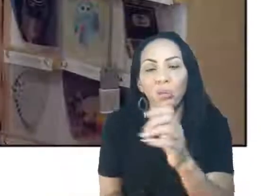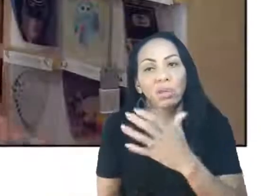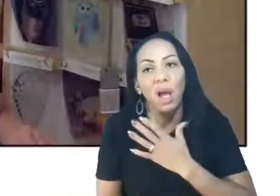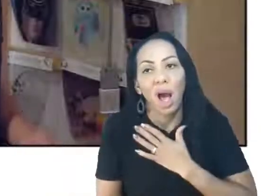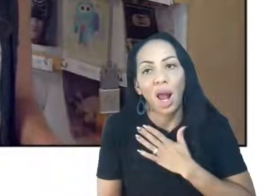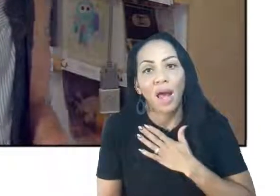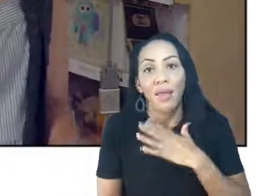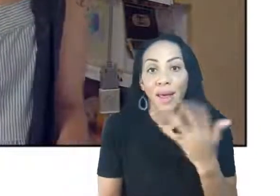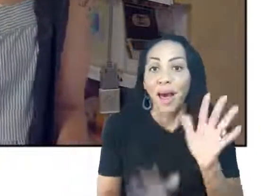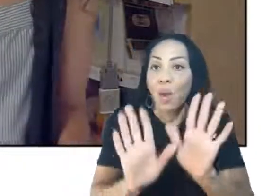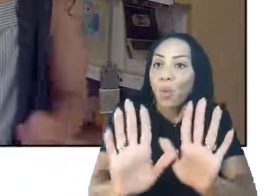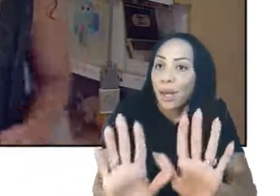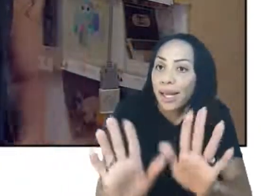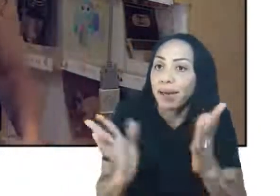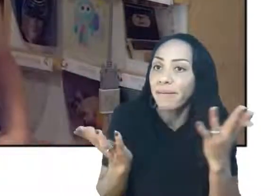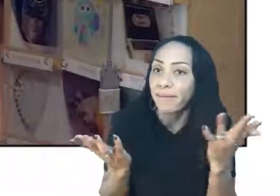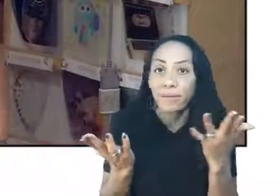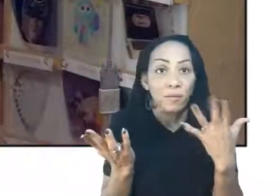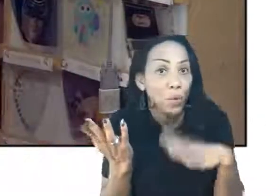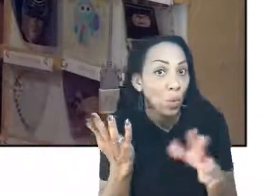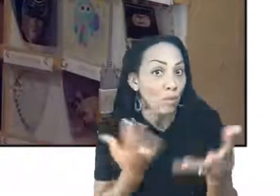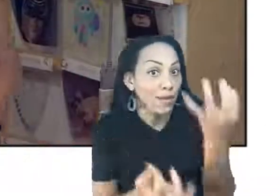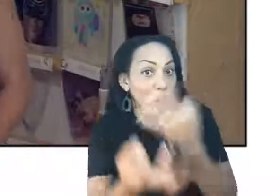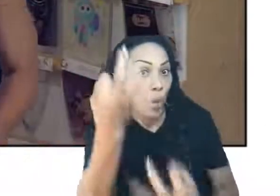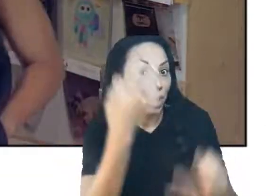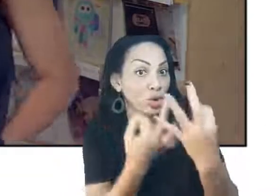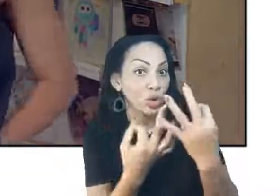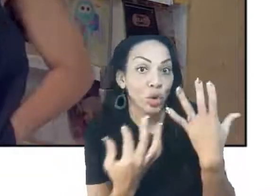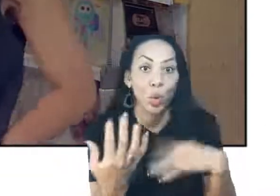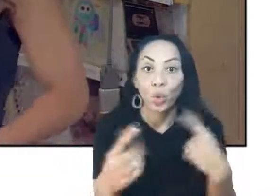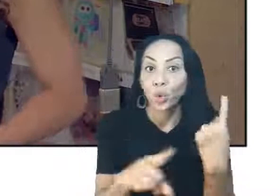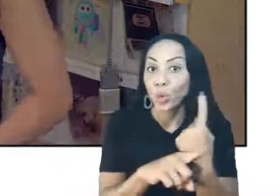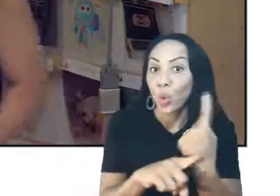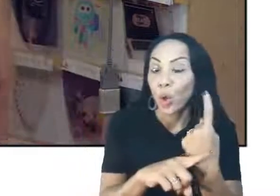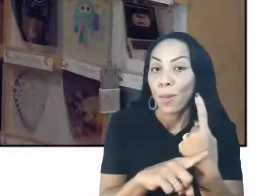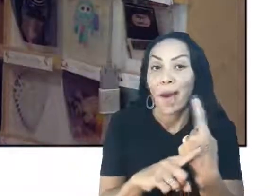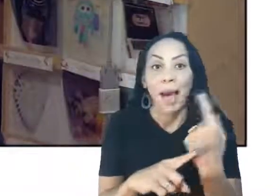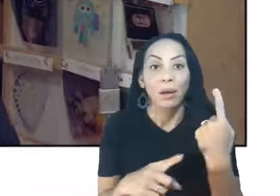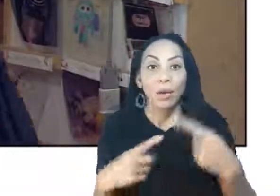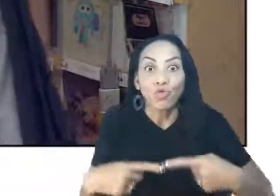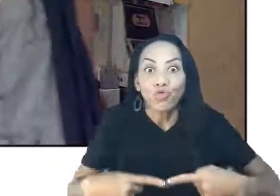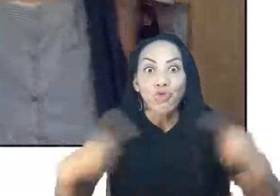or want to talk about radical access, I'm well up for that.